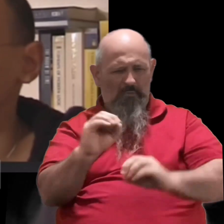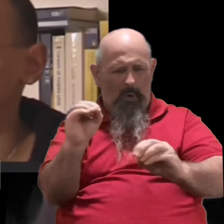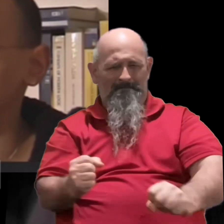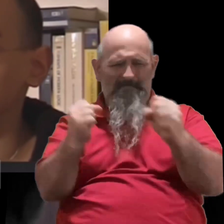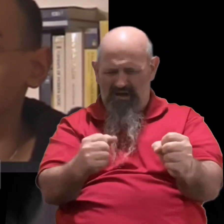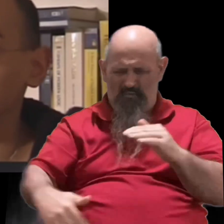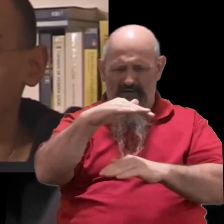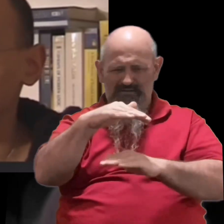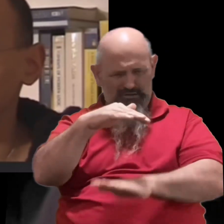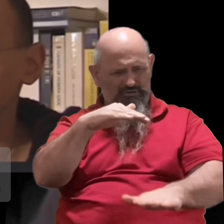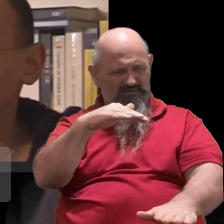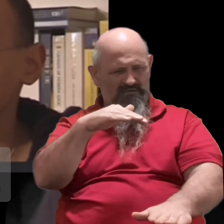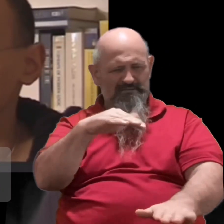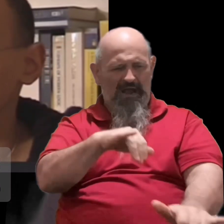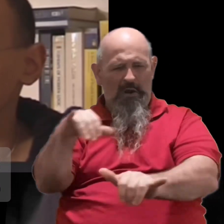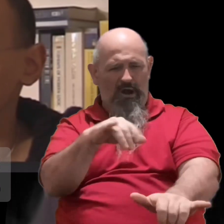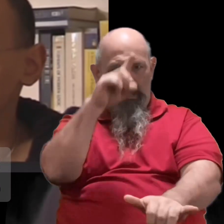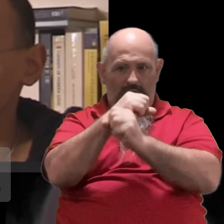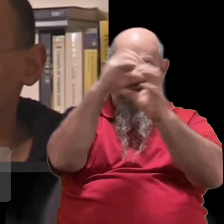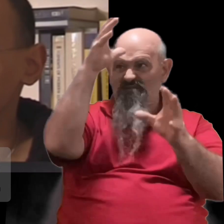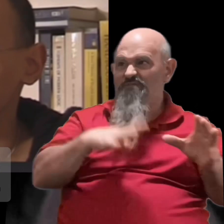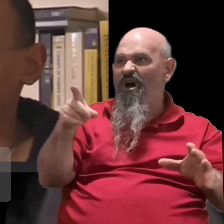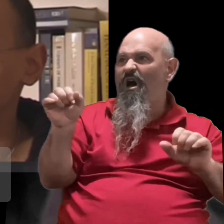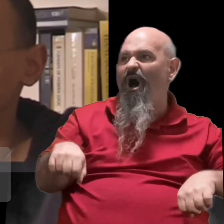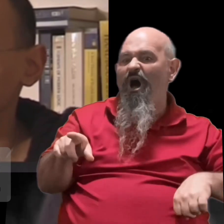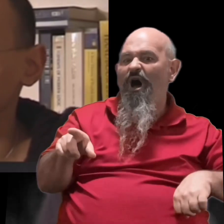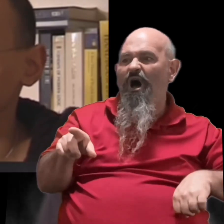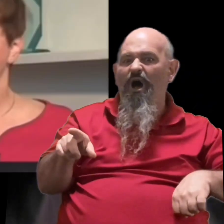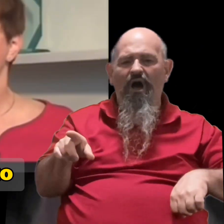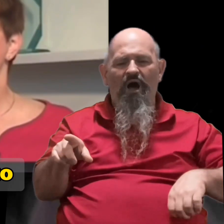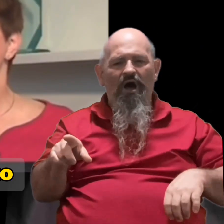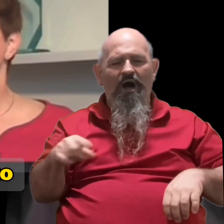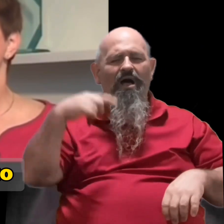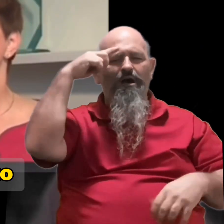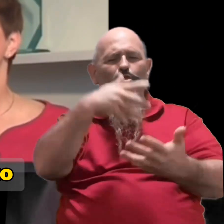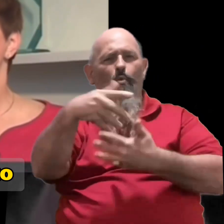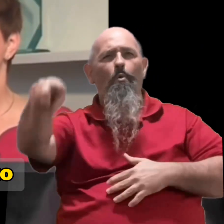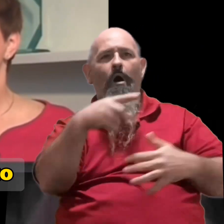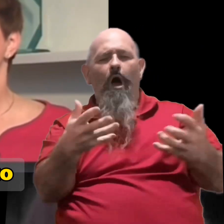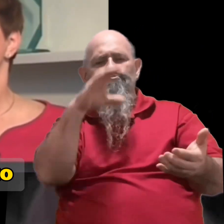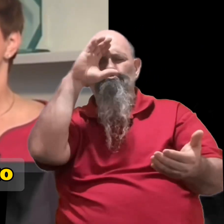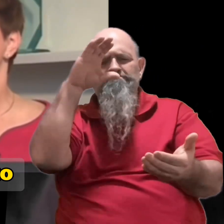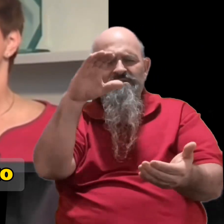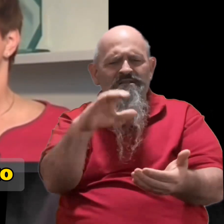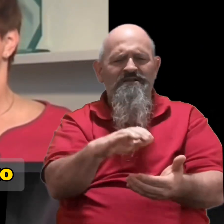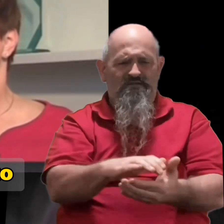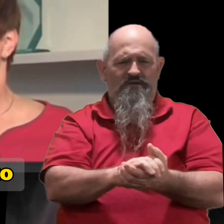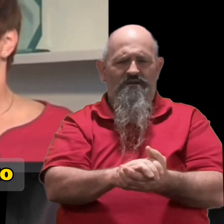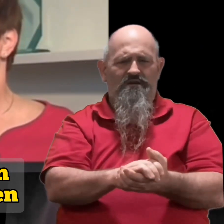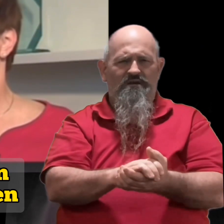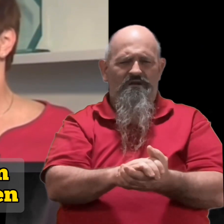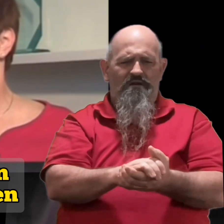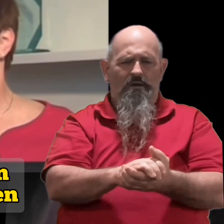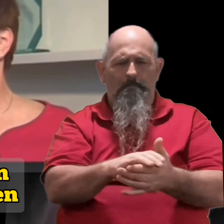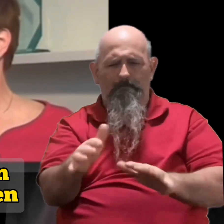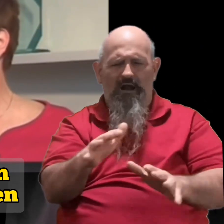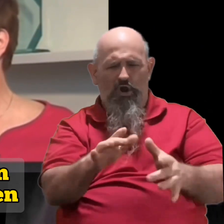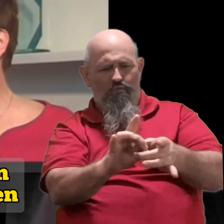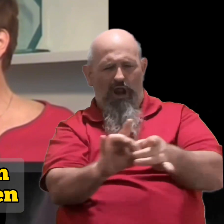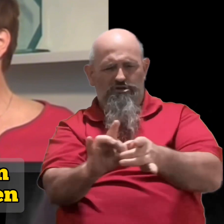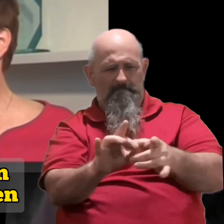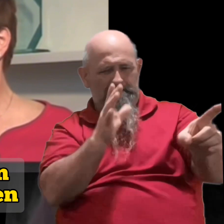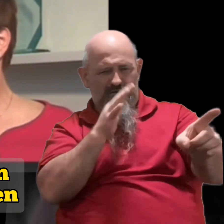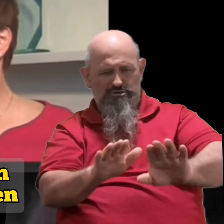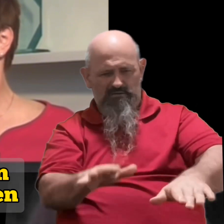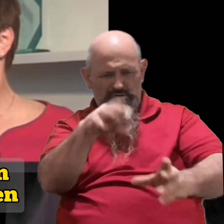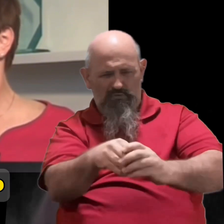over children in the same way that you would imagine a man could. I think society wants to believe, particularly in relation to